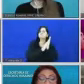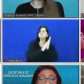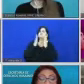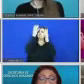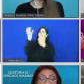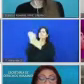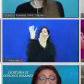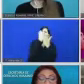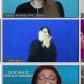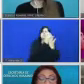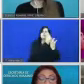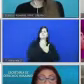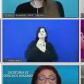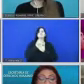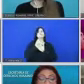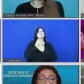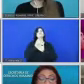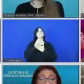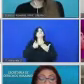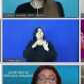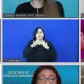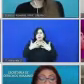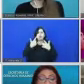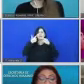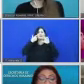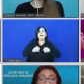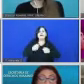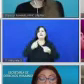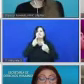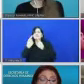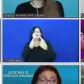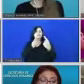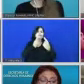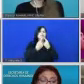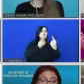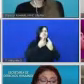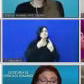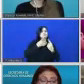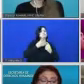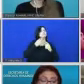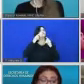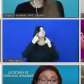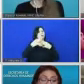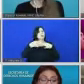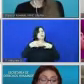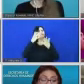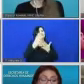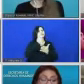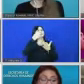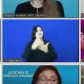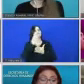equal opportunities? I think I will try to make this one short, because then I might be able to save some of the